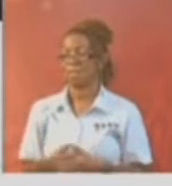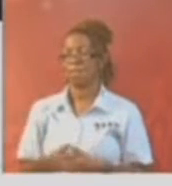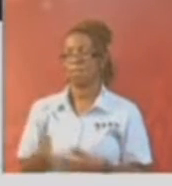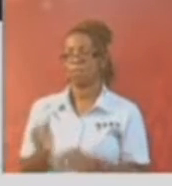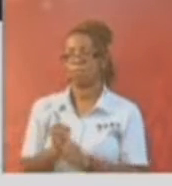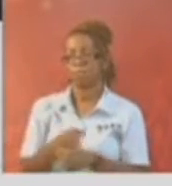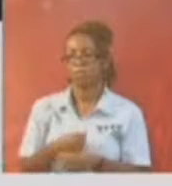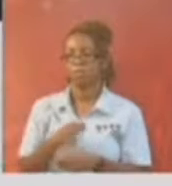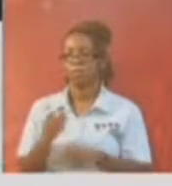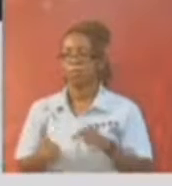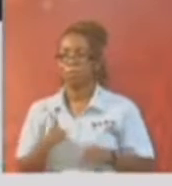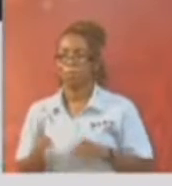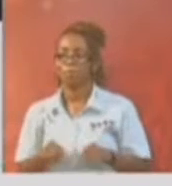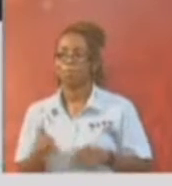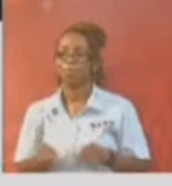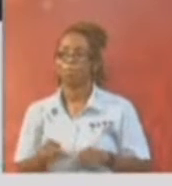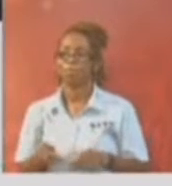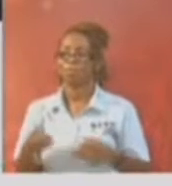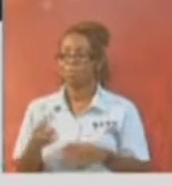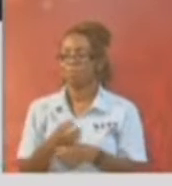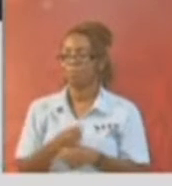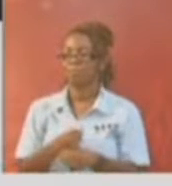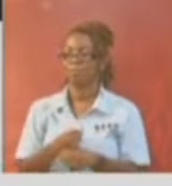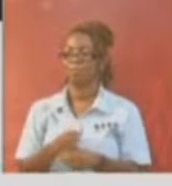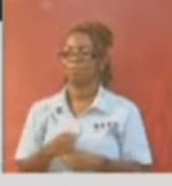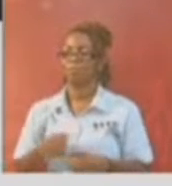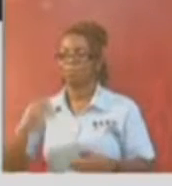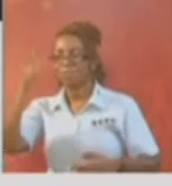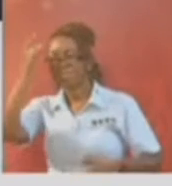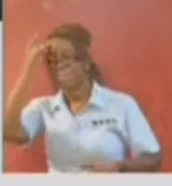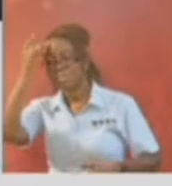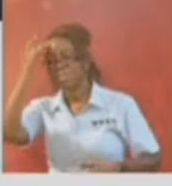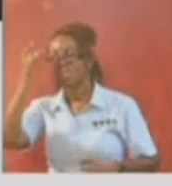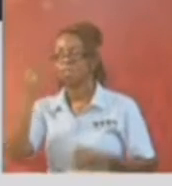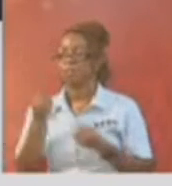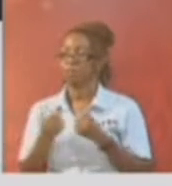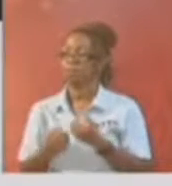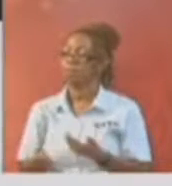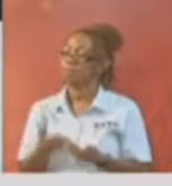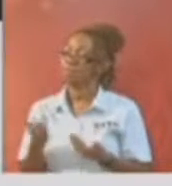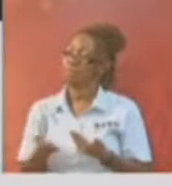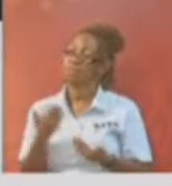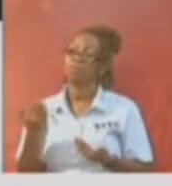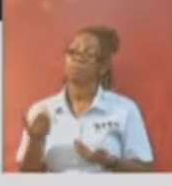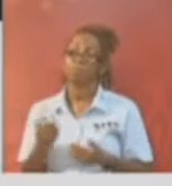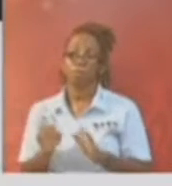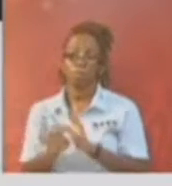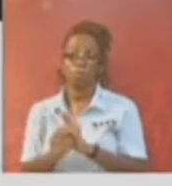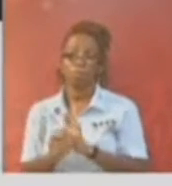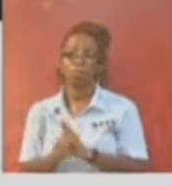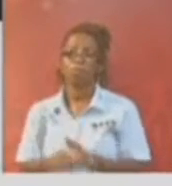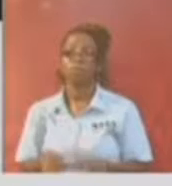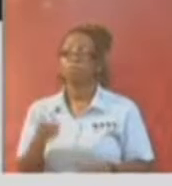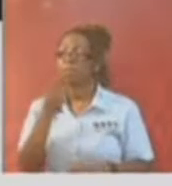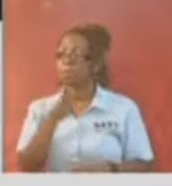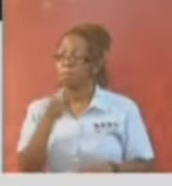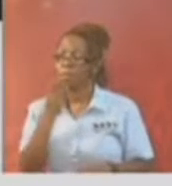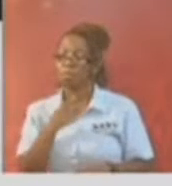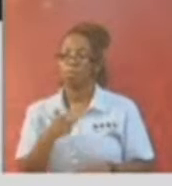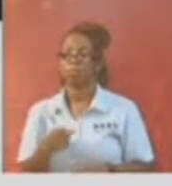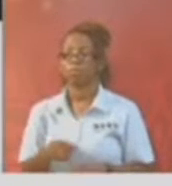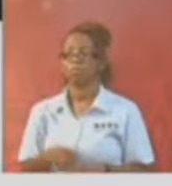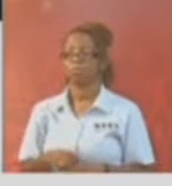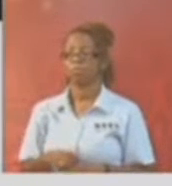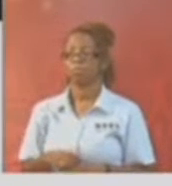non-communicable diseases such as diabetes and hypertension, both of which are underlying health conditions which lead